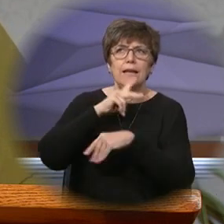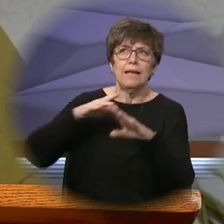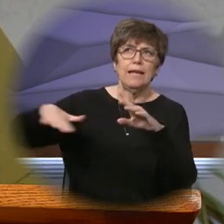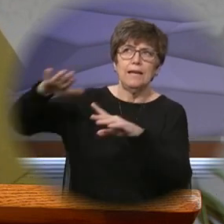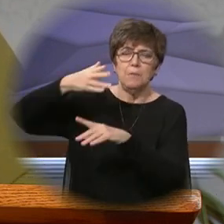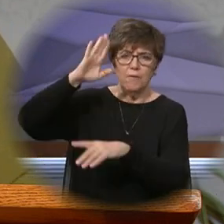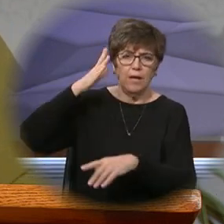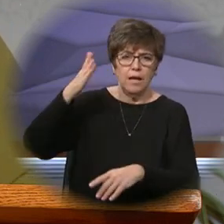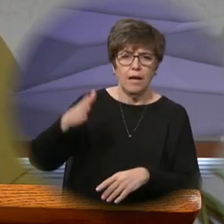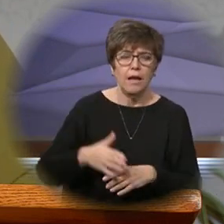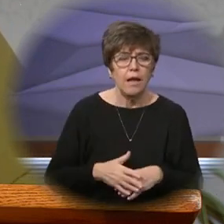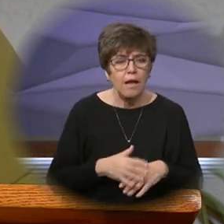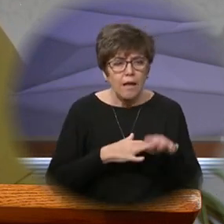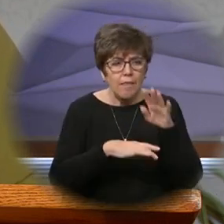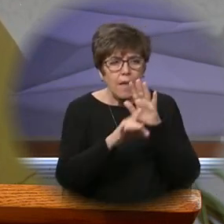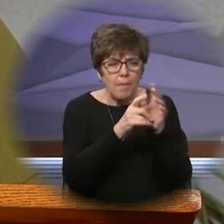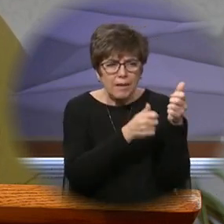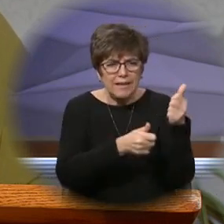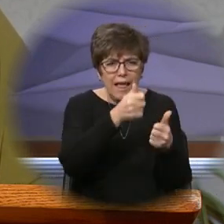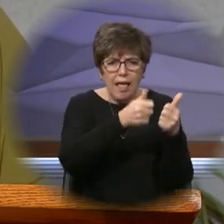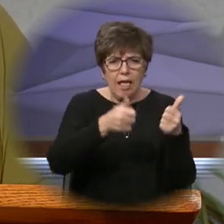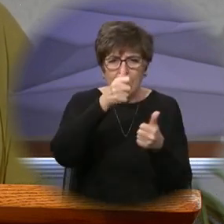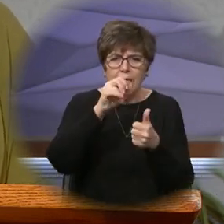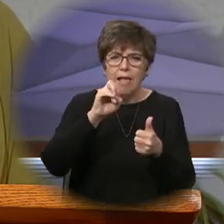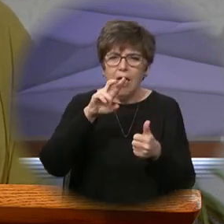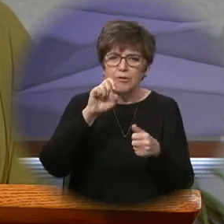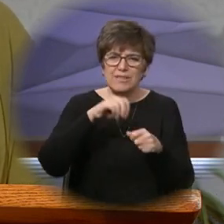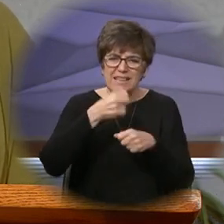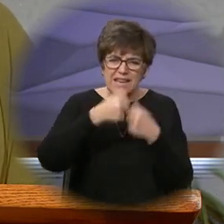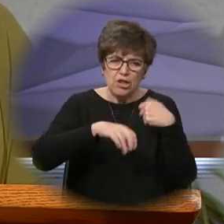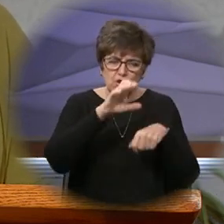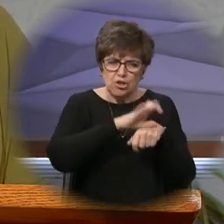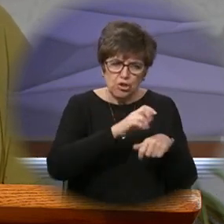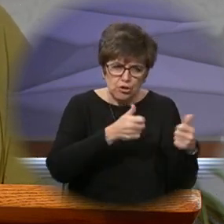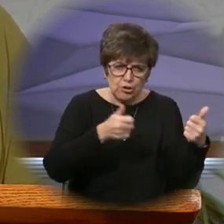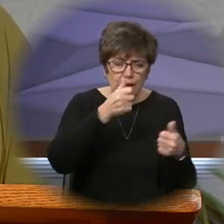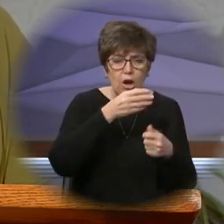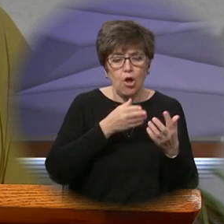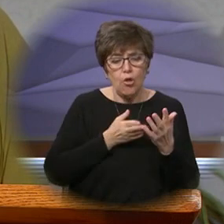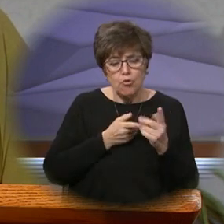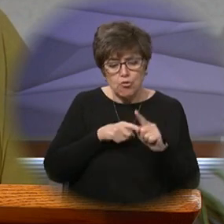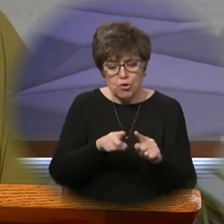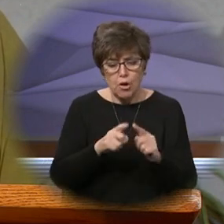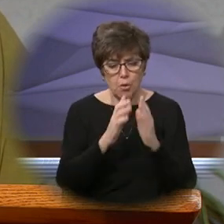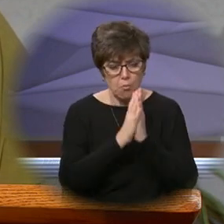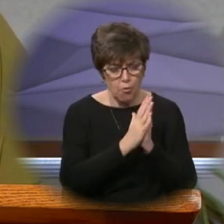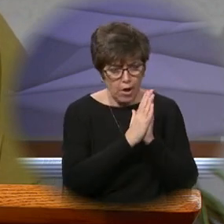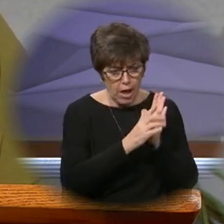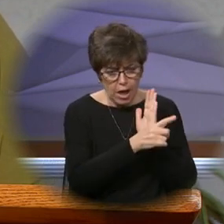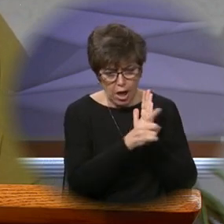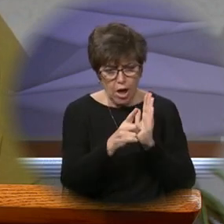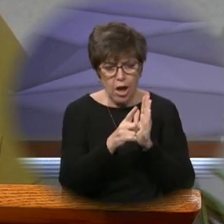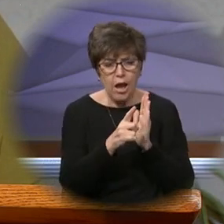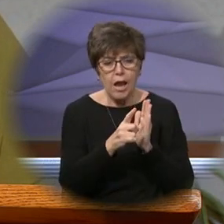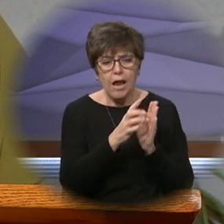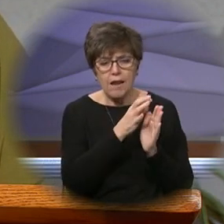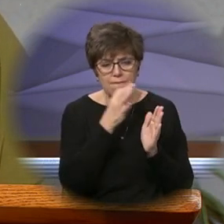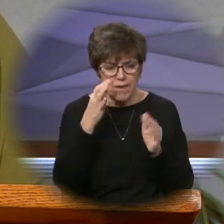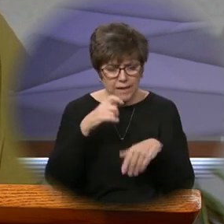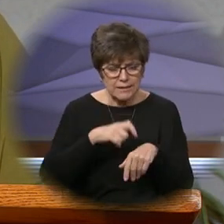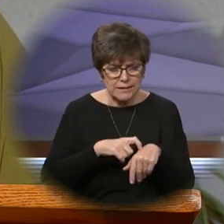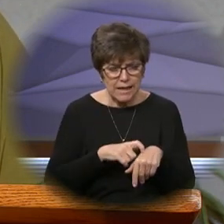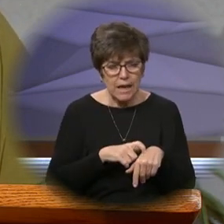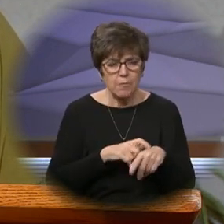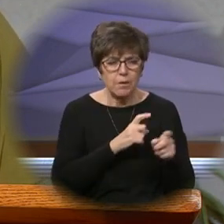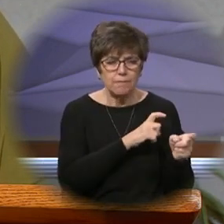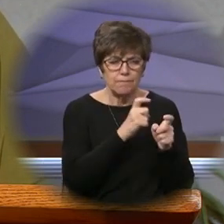They appointed elders for them in each church and, with prayer and fasting, commended them to the Lord in whom they had